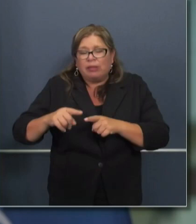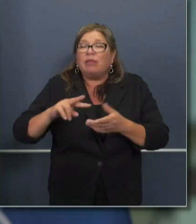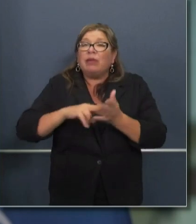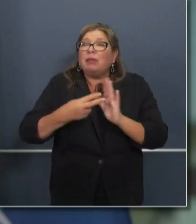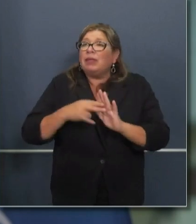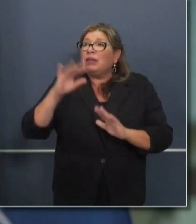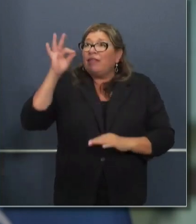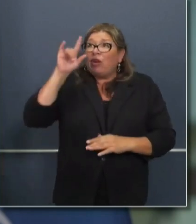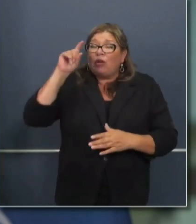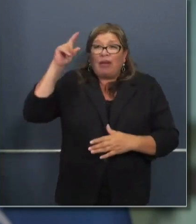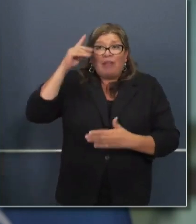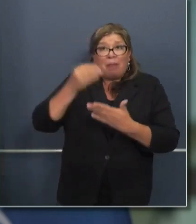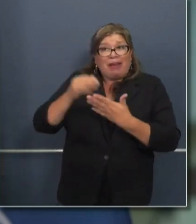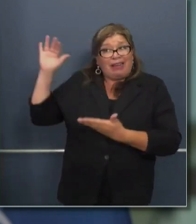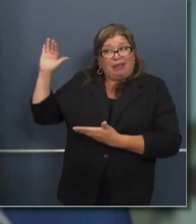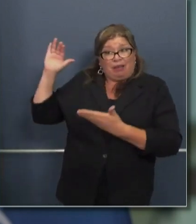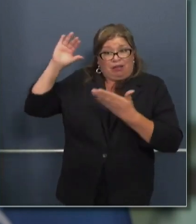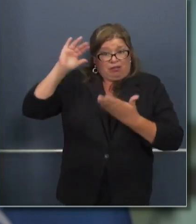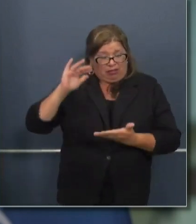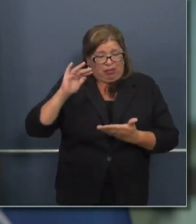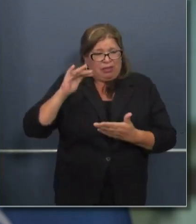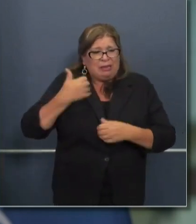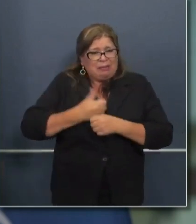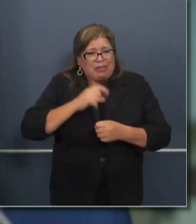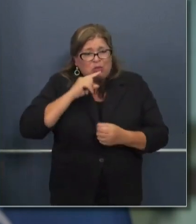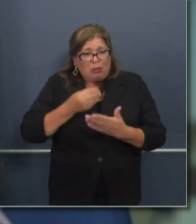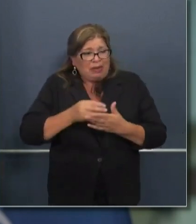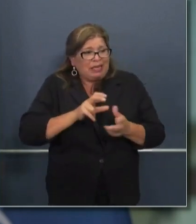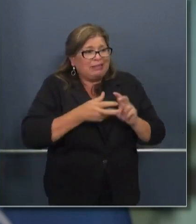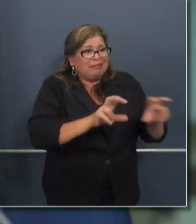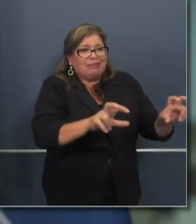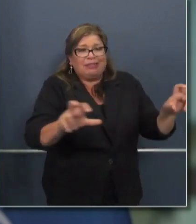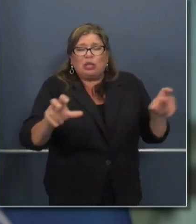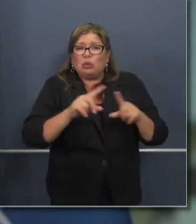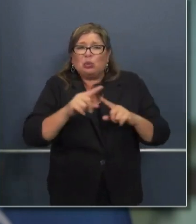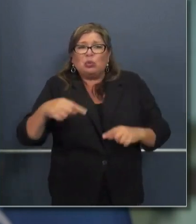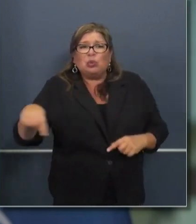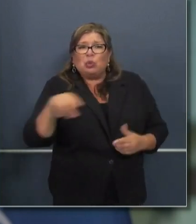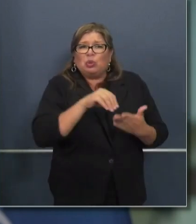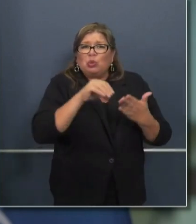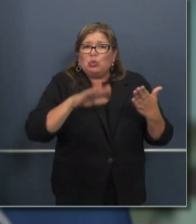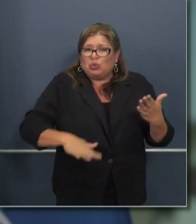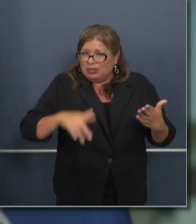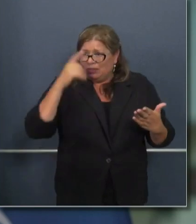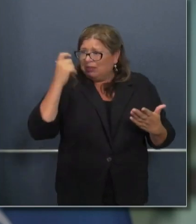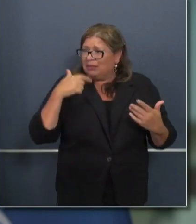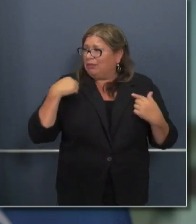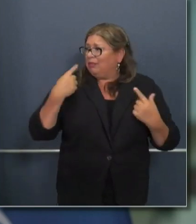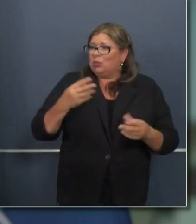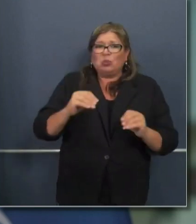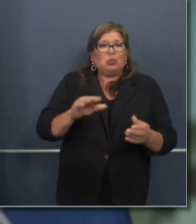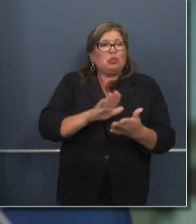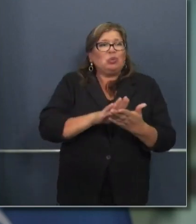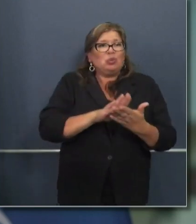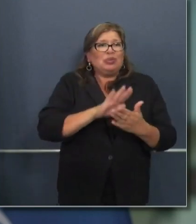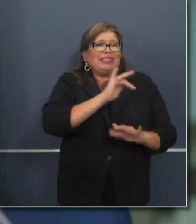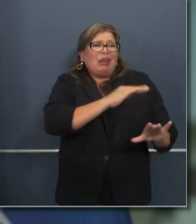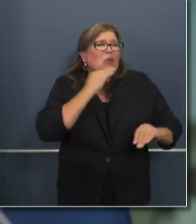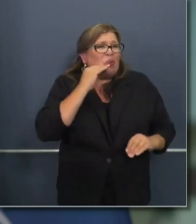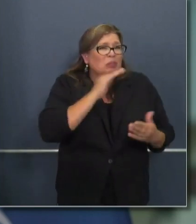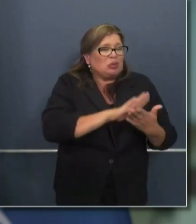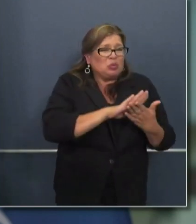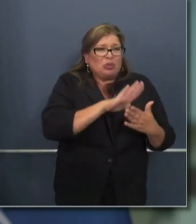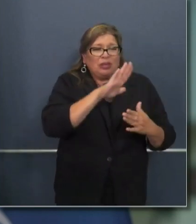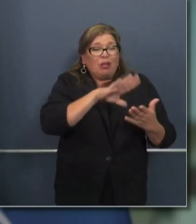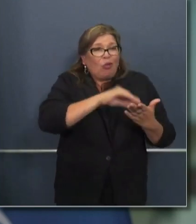target issues around learning loss and equity in our school system, which was so foundationally important to me, and I know legislative